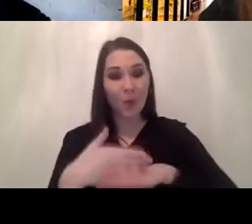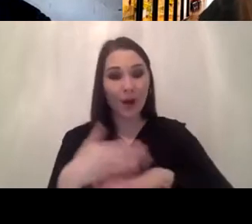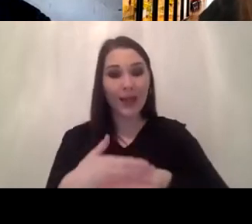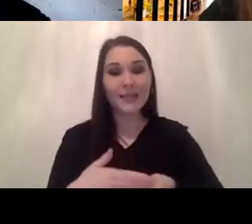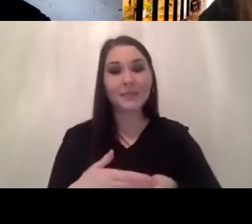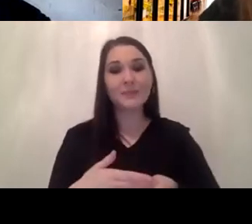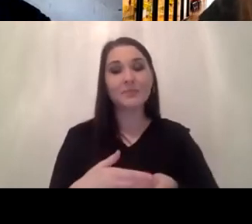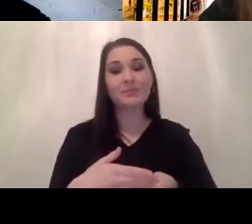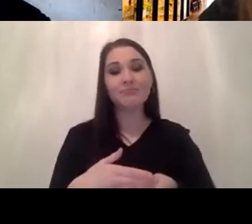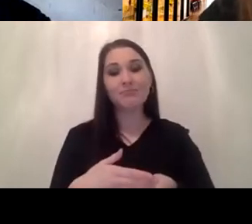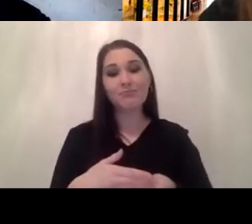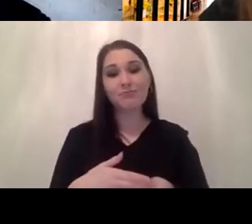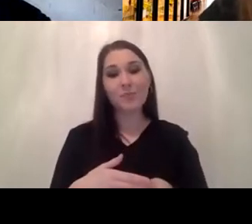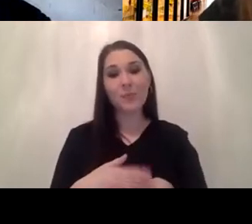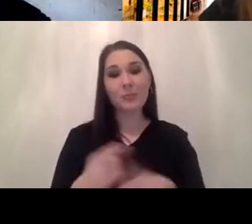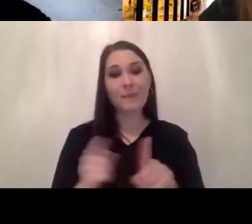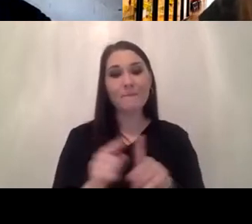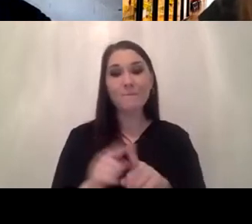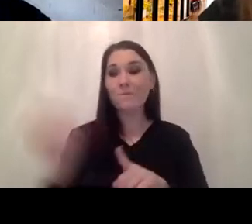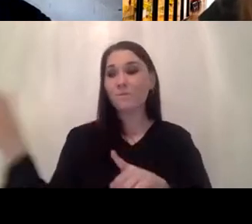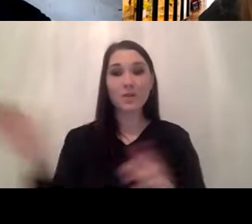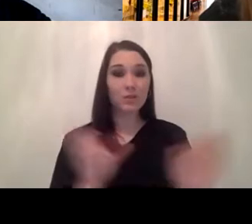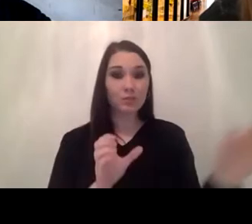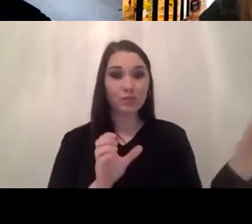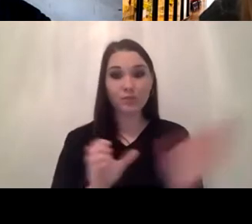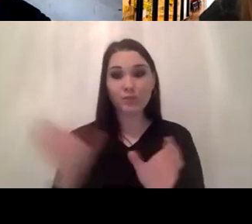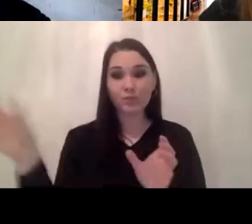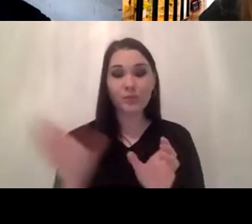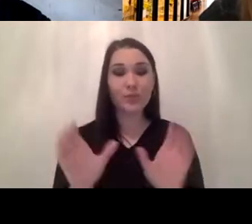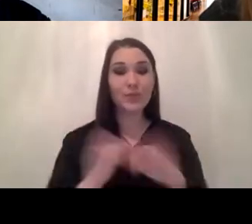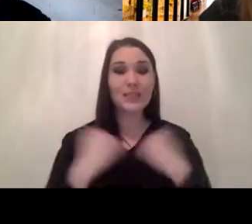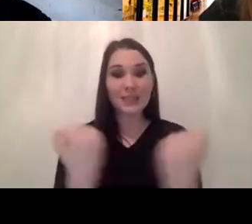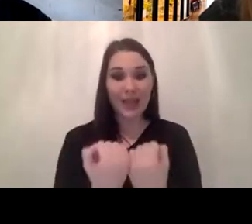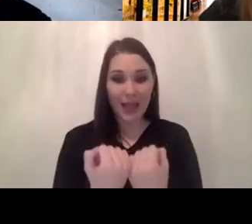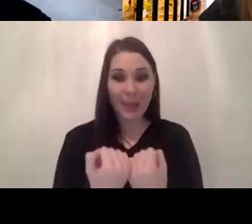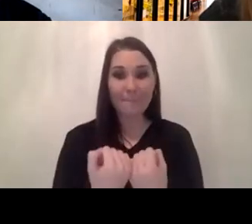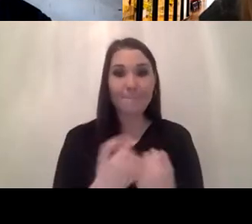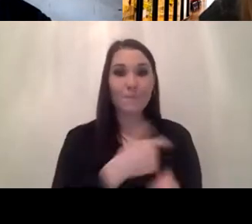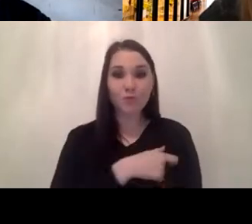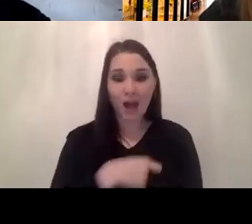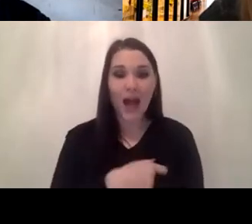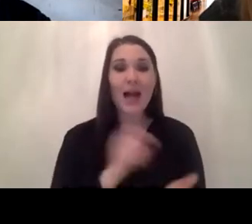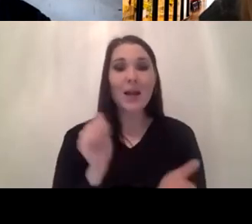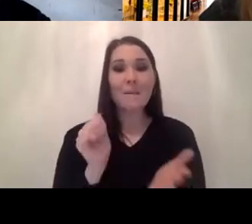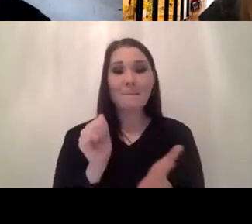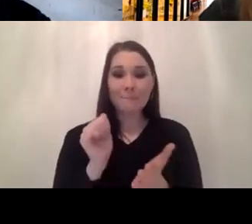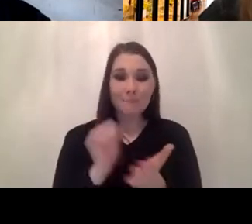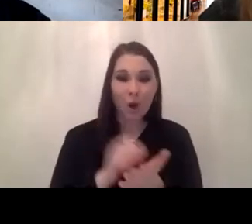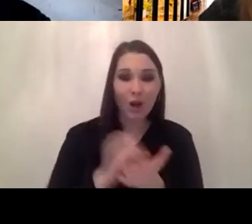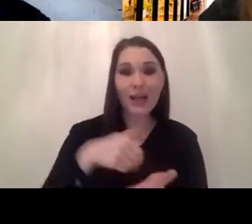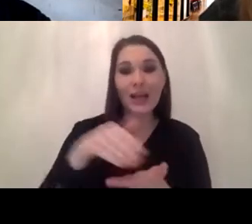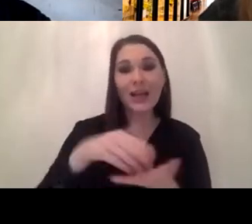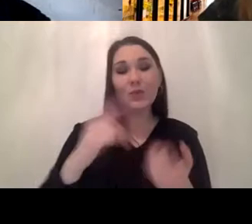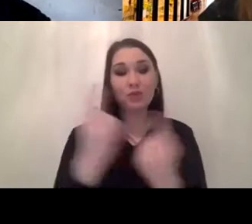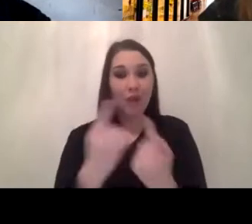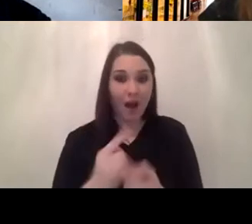with bringing in different teams. So we've brought in the branding team, marketing teams, also product and some developers to